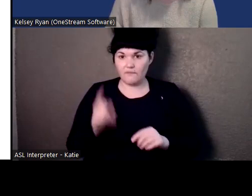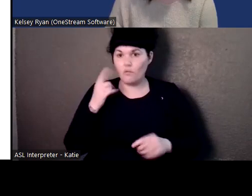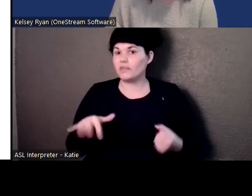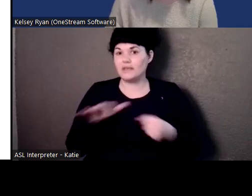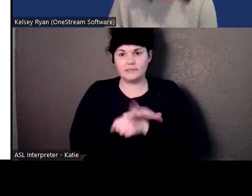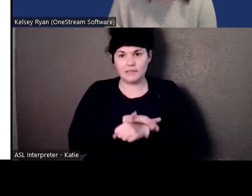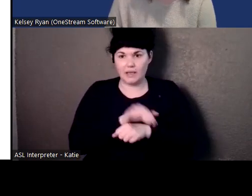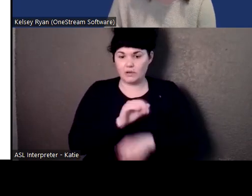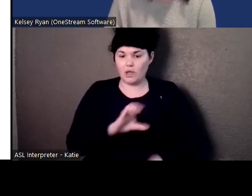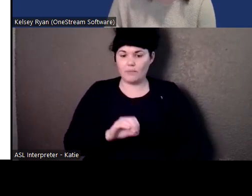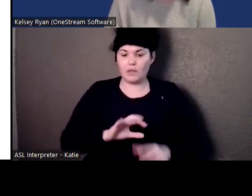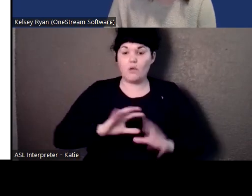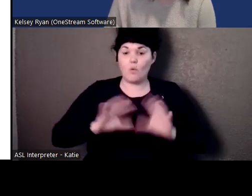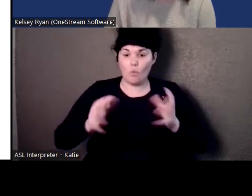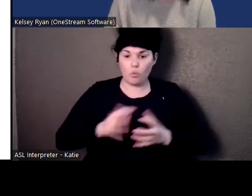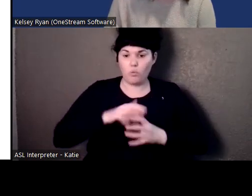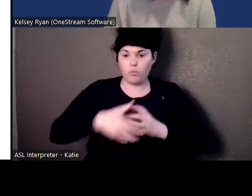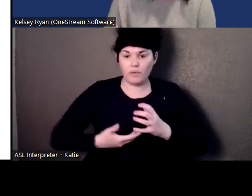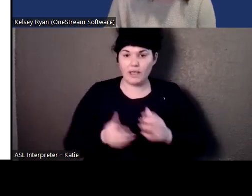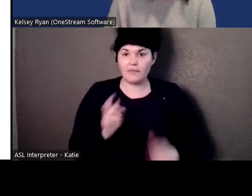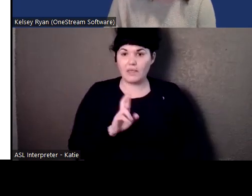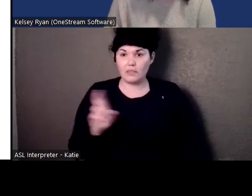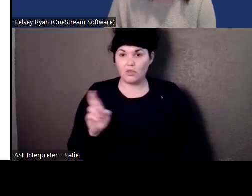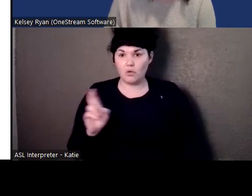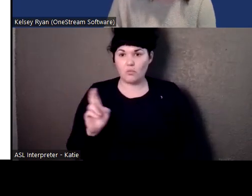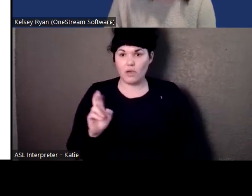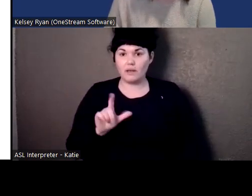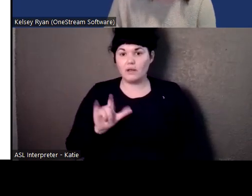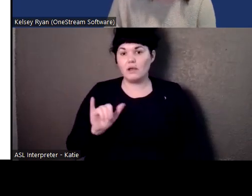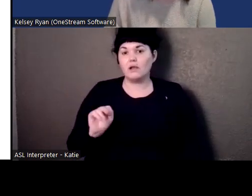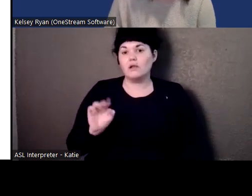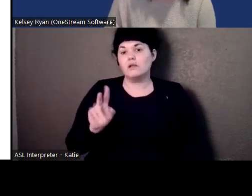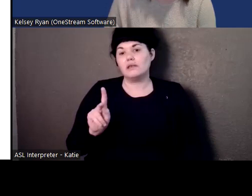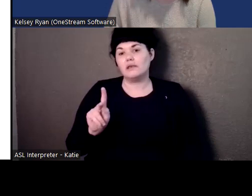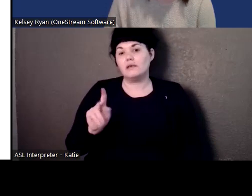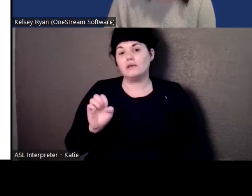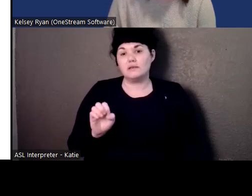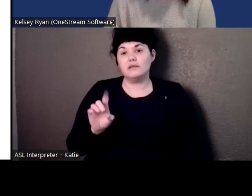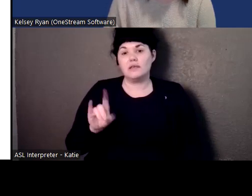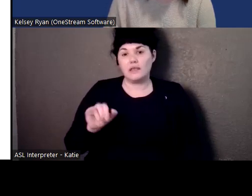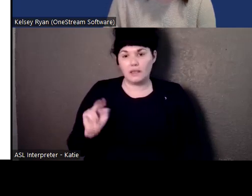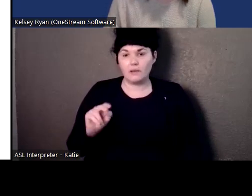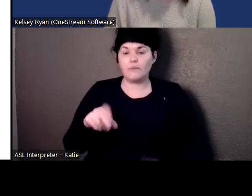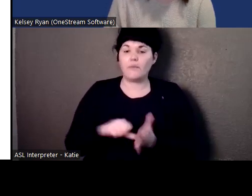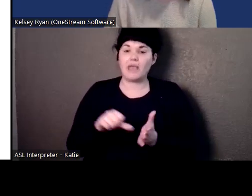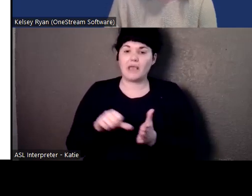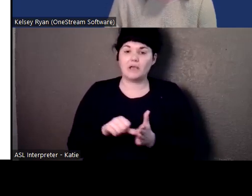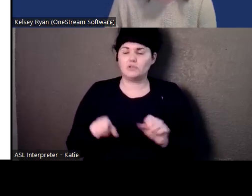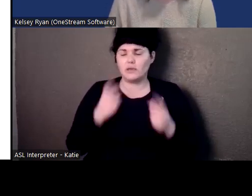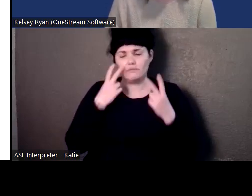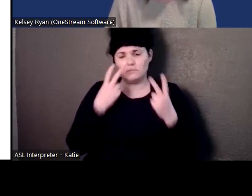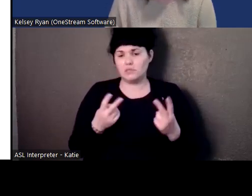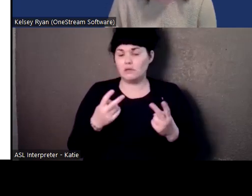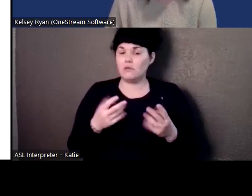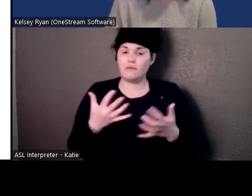globally. And then to the right, our LinkedIn page. Again, you'd be able to find every opportunity, what's going on at